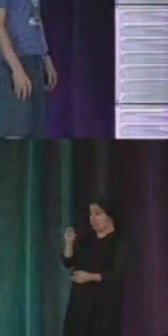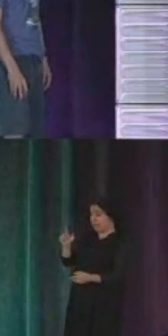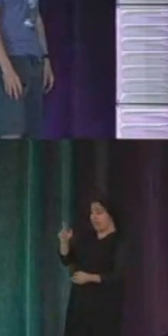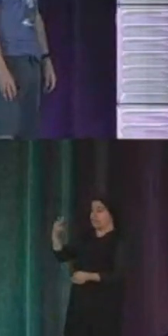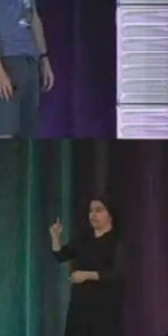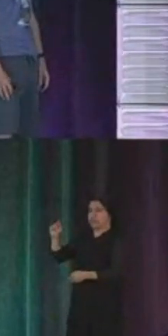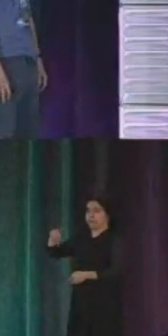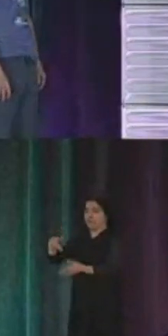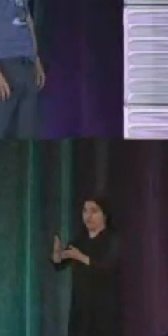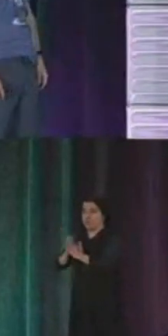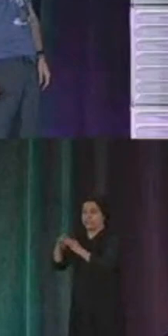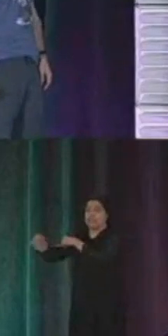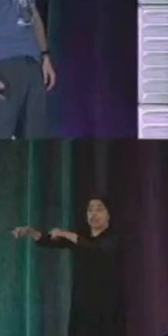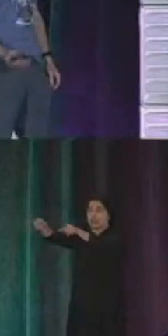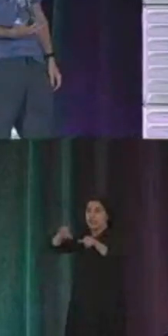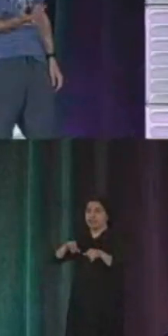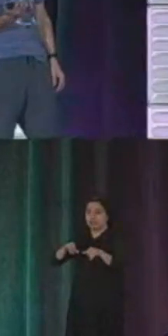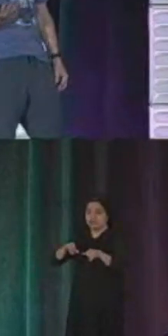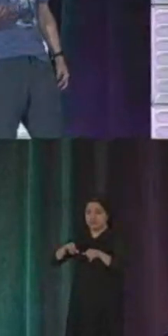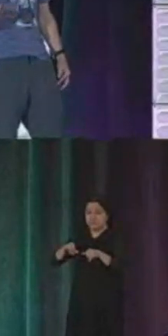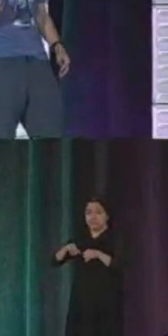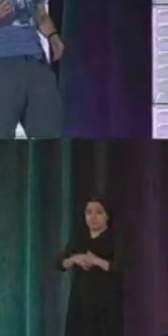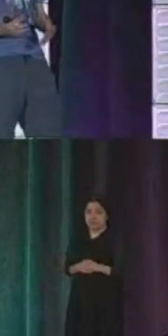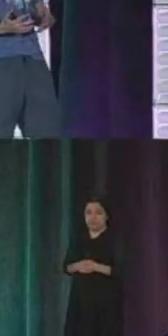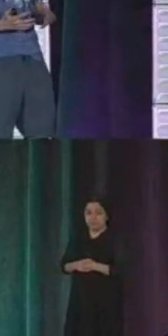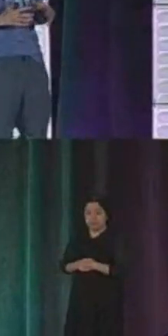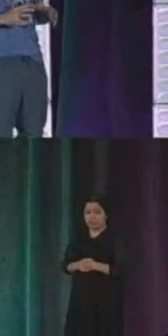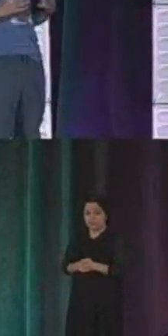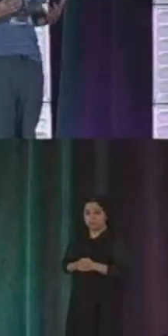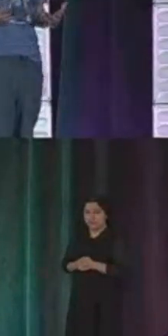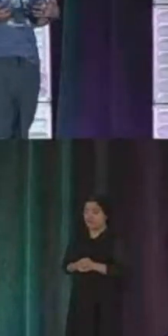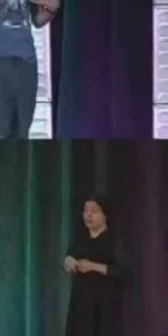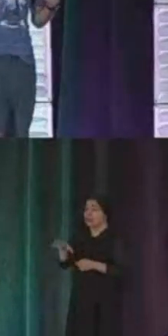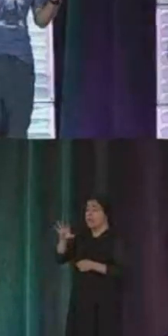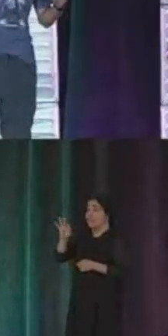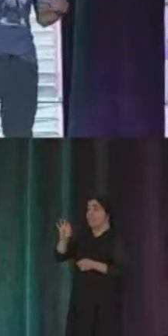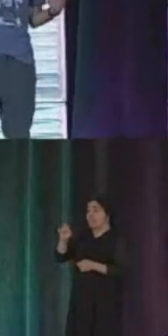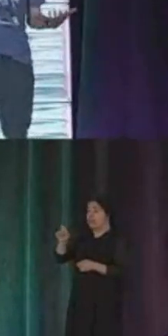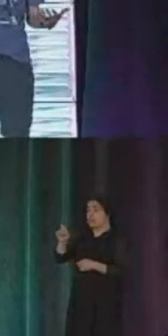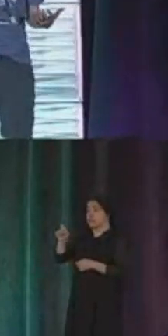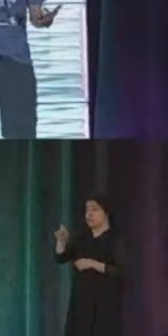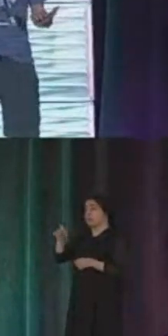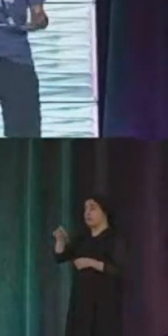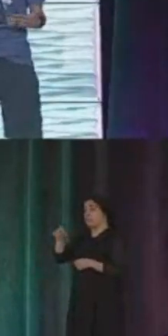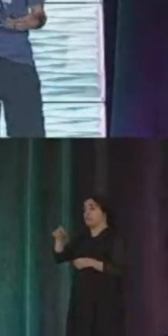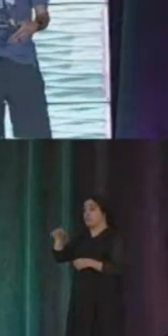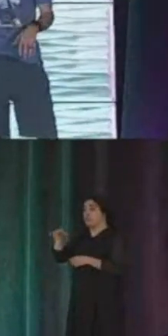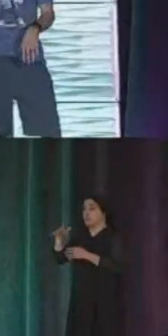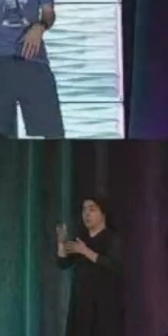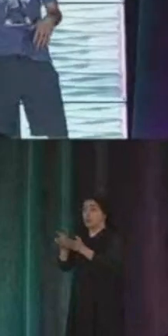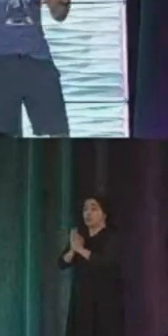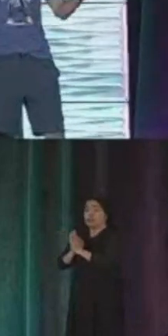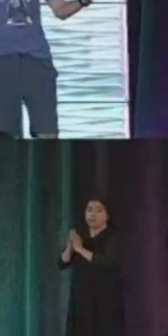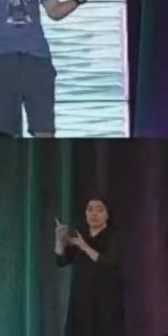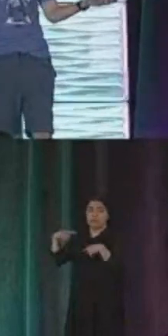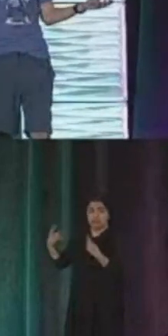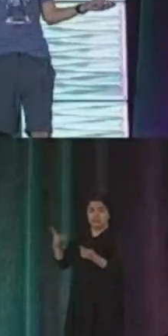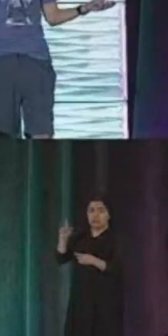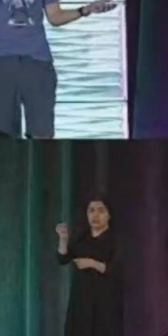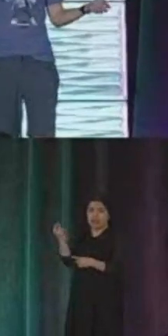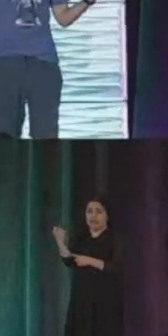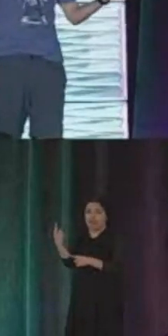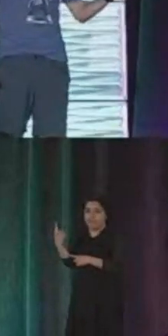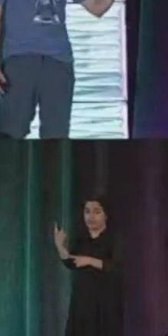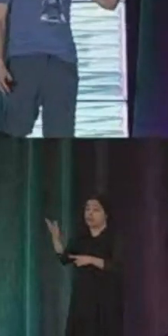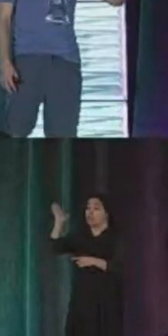was standardized. And in fact, the fetch requests, we started talking about that in 2011. We were